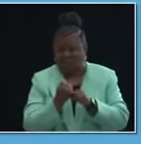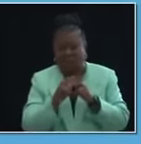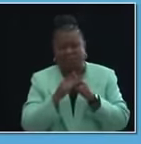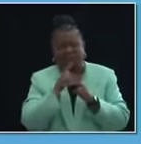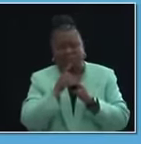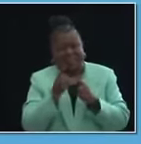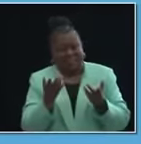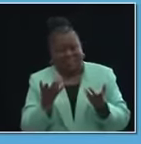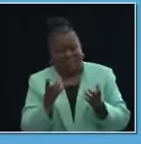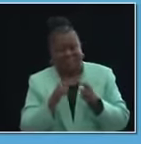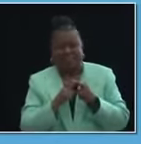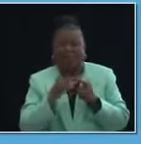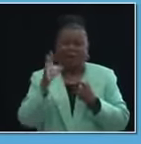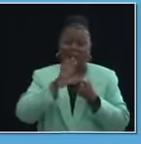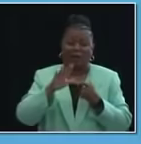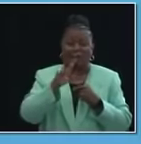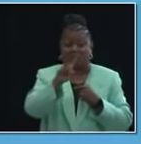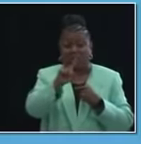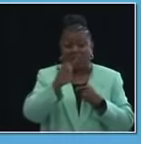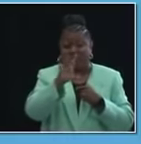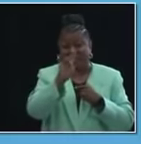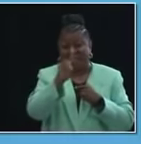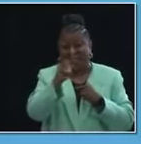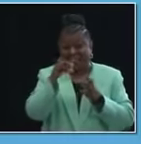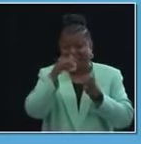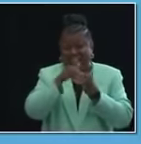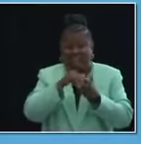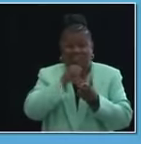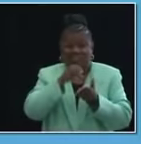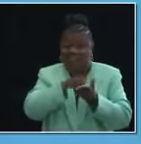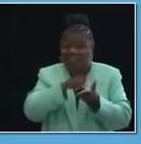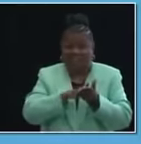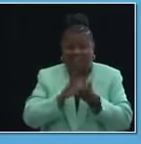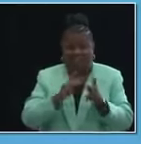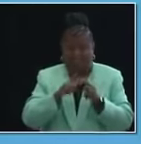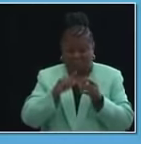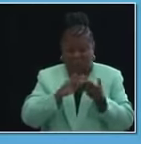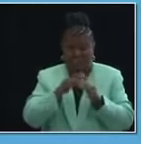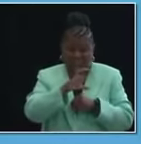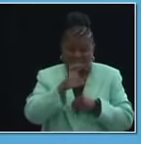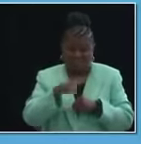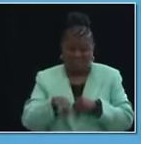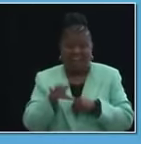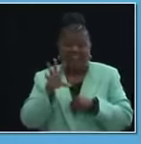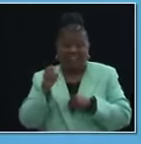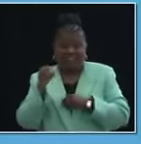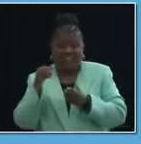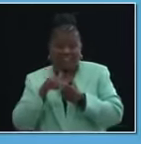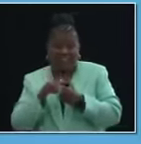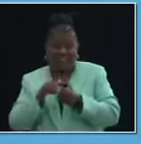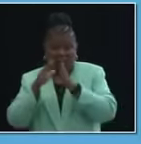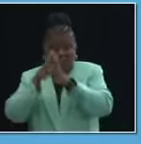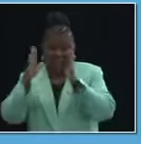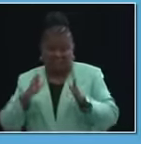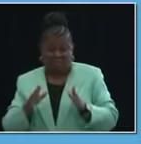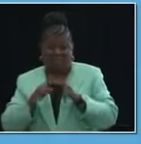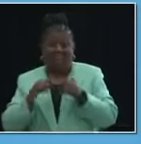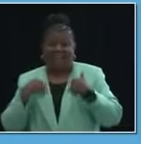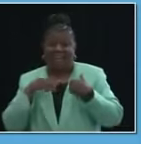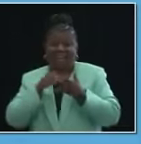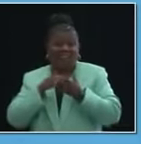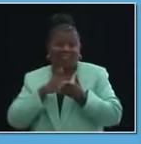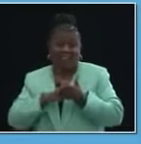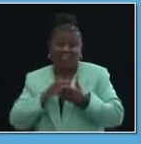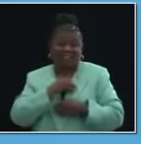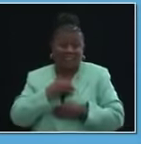Realistically speaking, we know there are approximately 180,000 undocumented people in the city of Chicago, 50,000 households that have